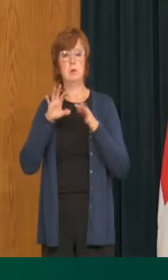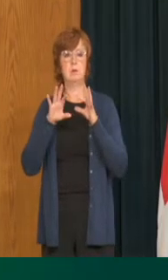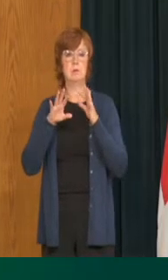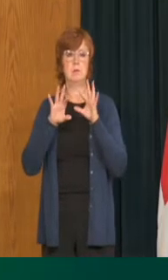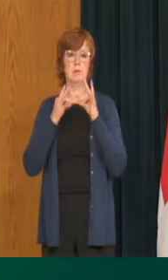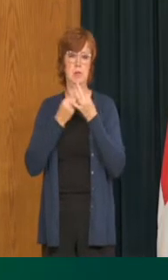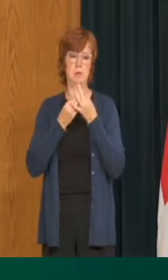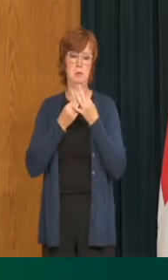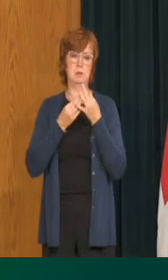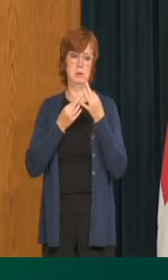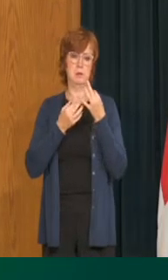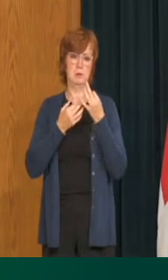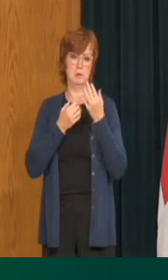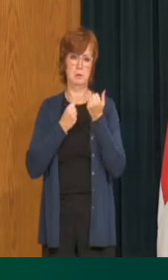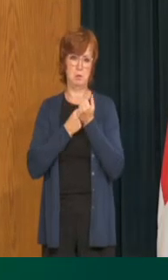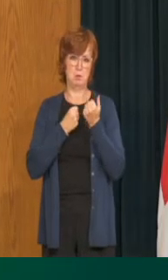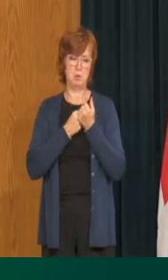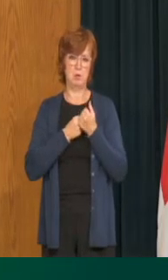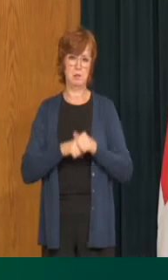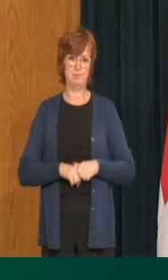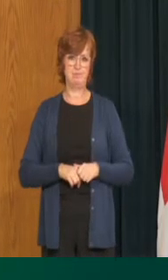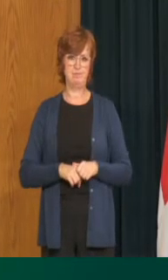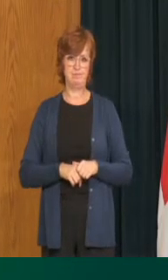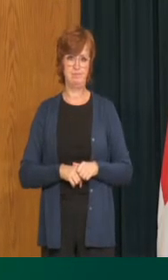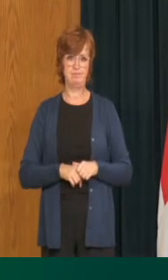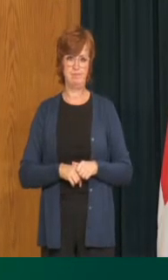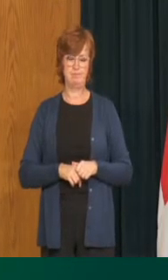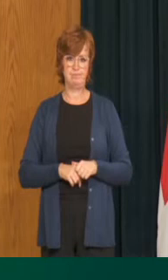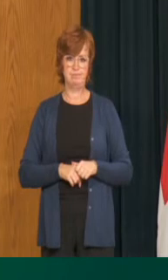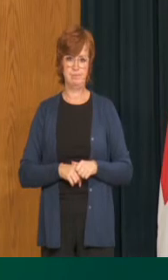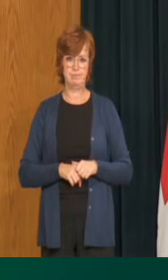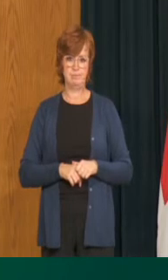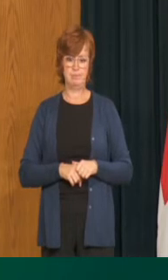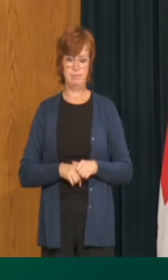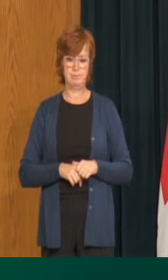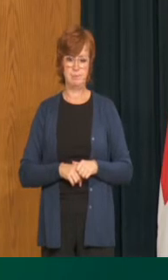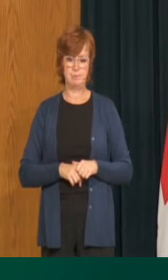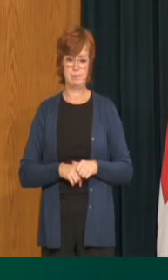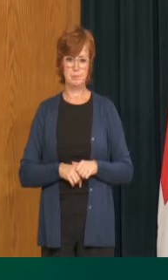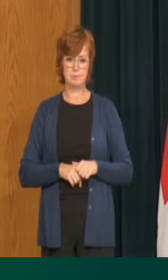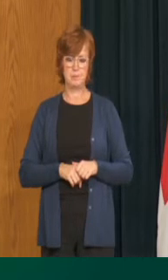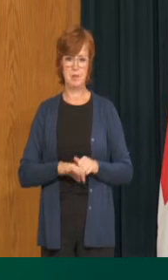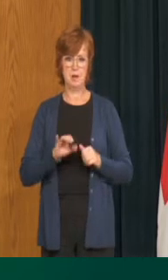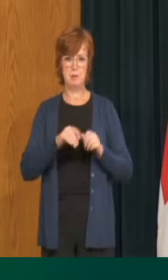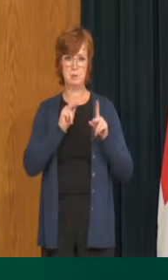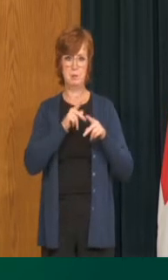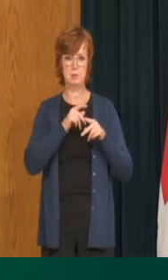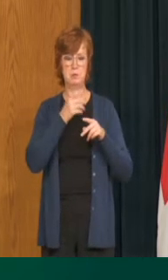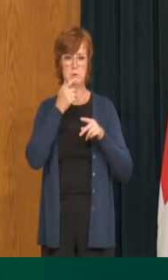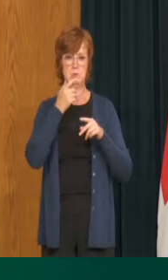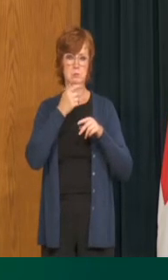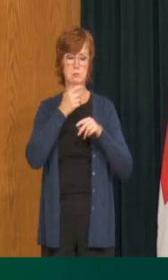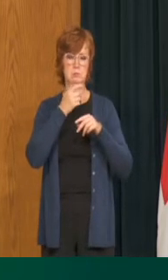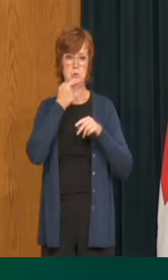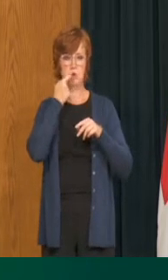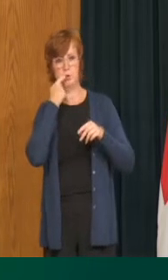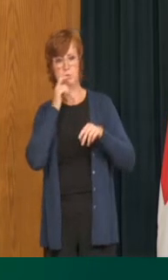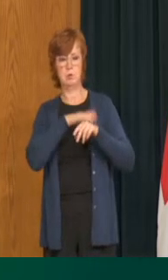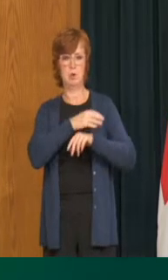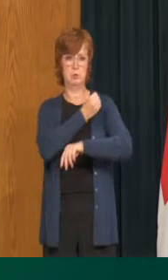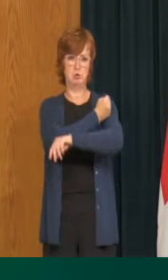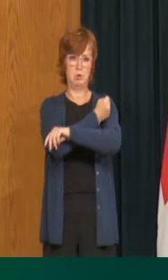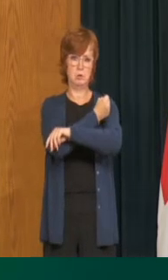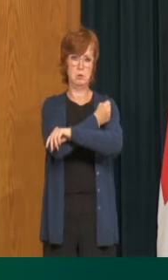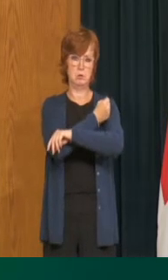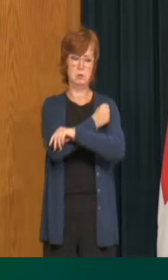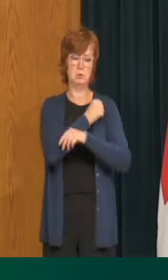often unfortunately involved with these illegal drugs that are being made available in our